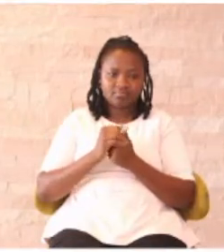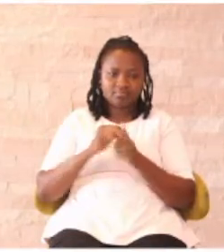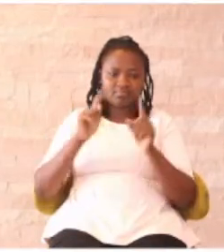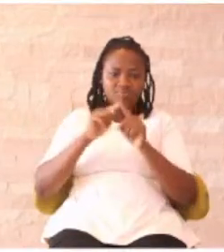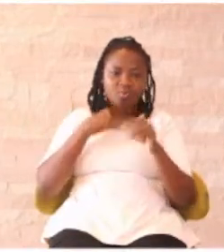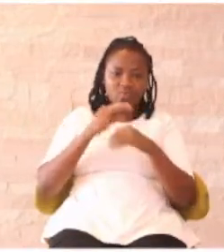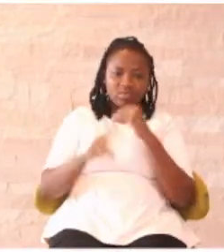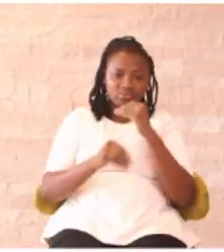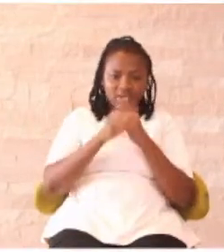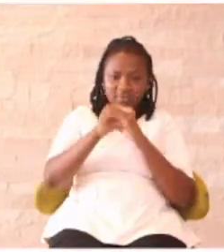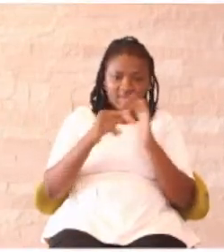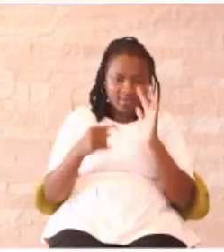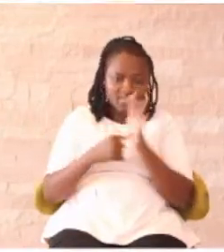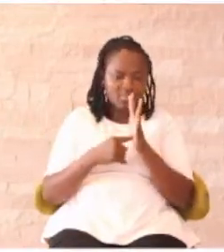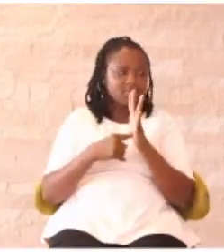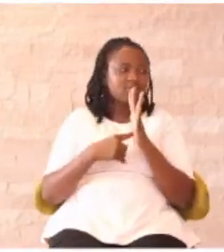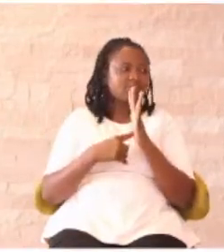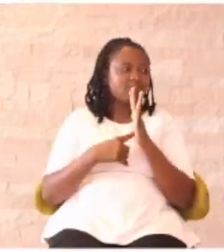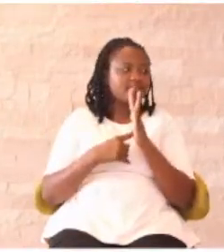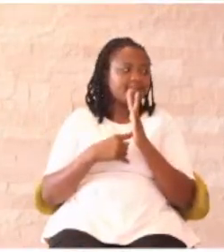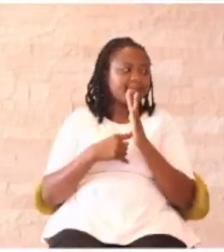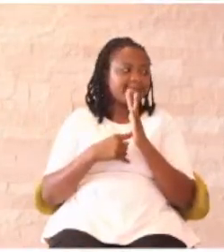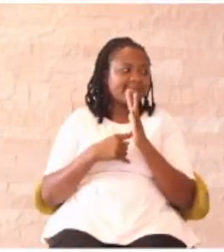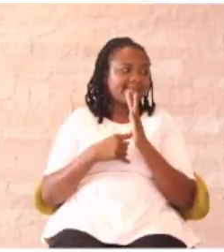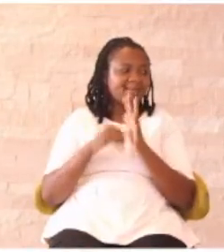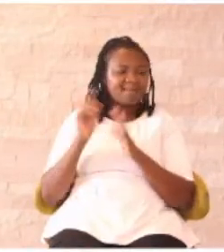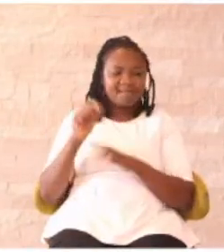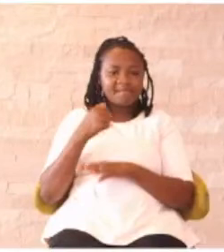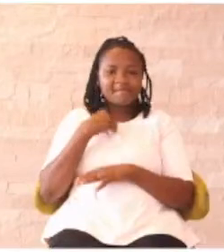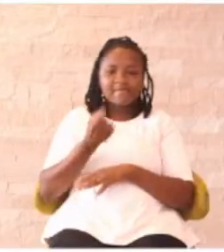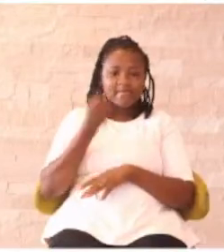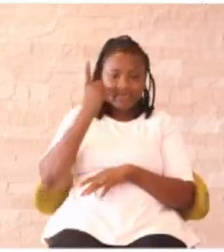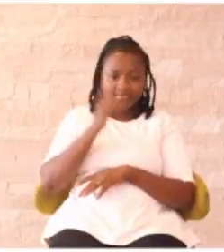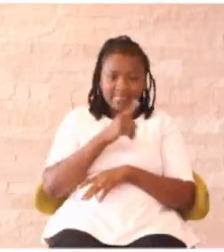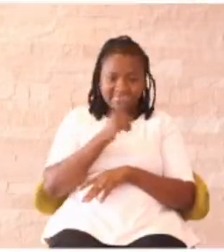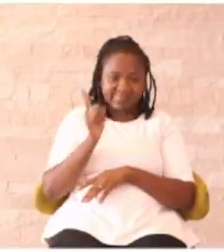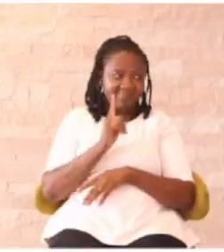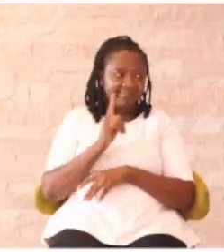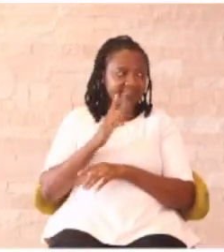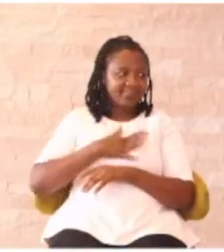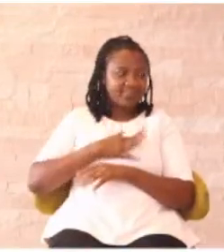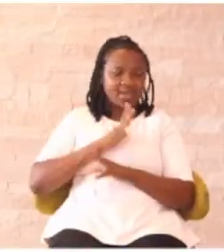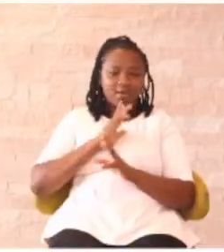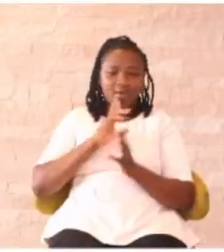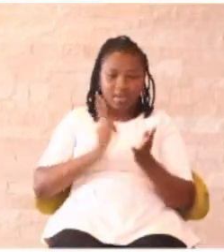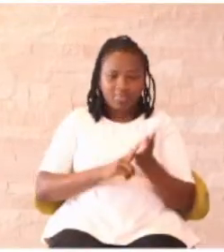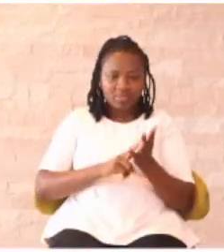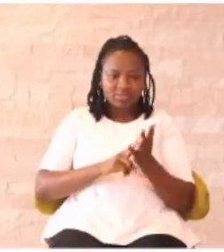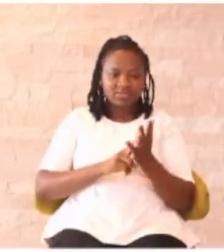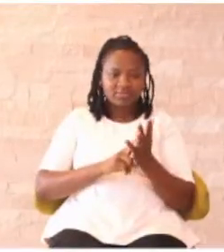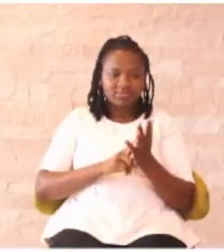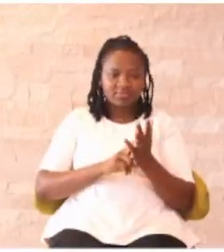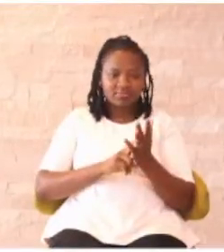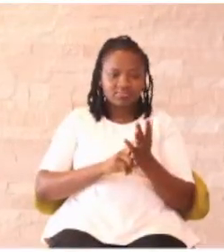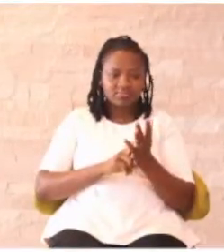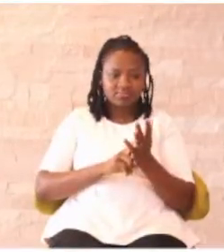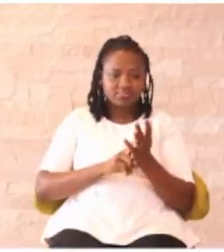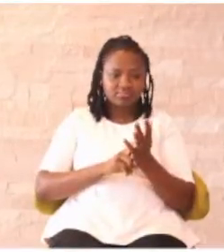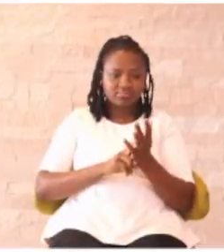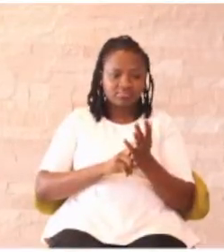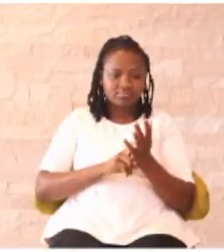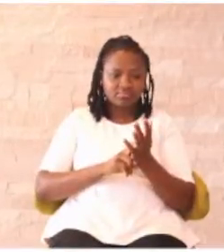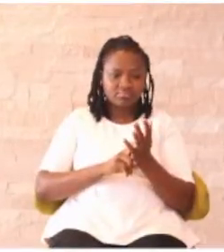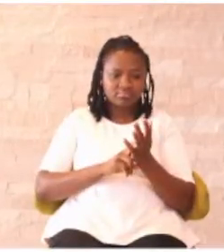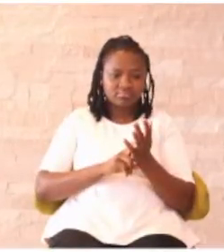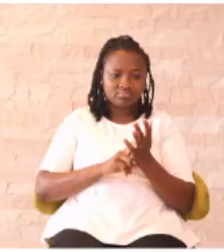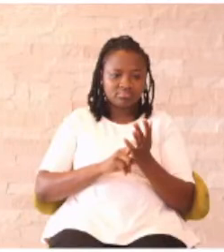To add on to that, I get you and I hear you that our reporting is actually not as inclusive